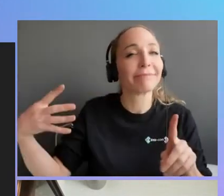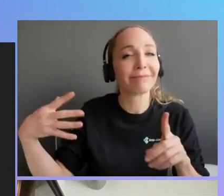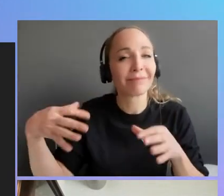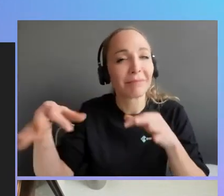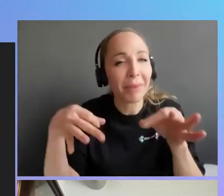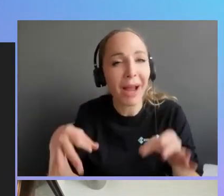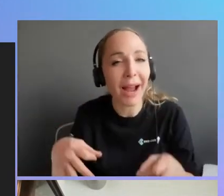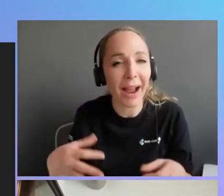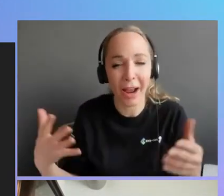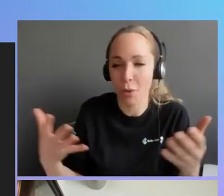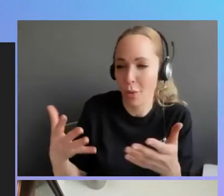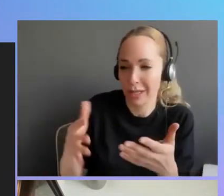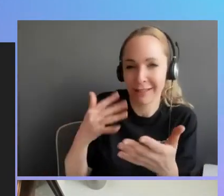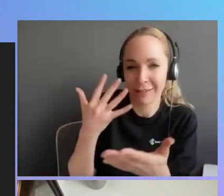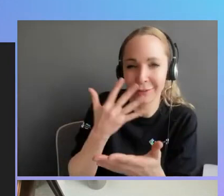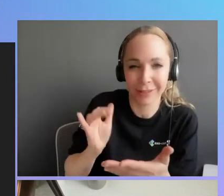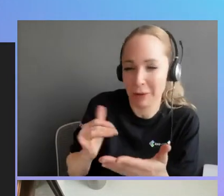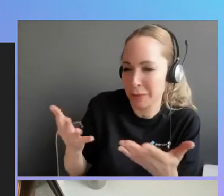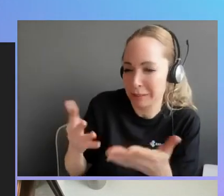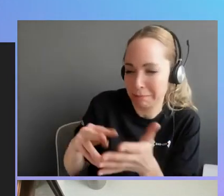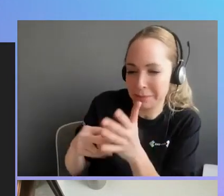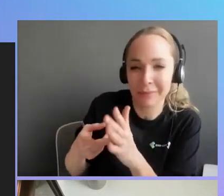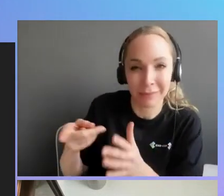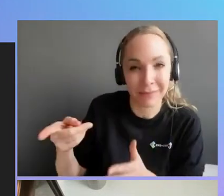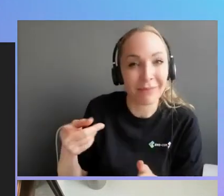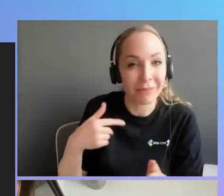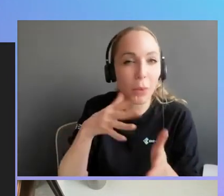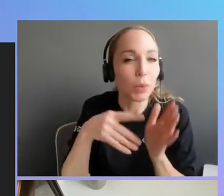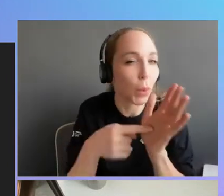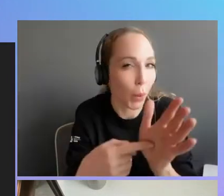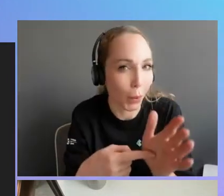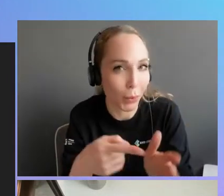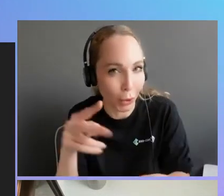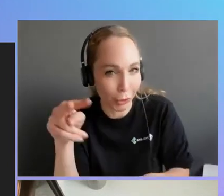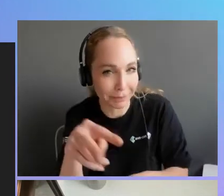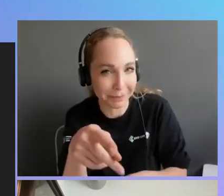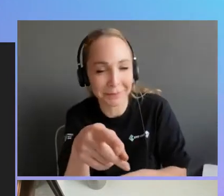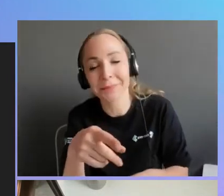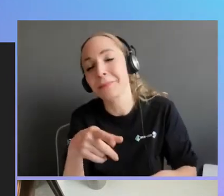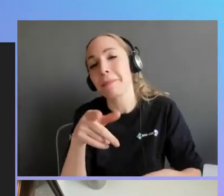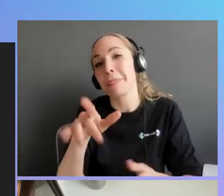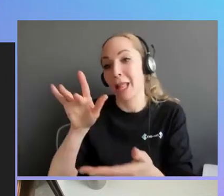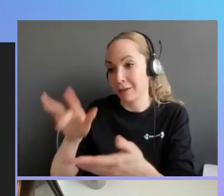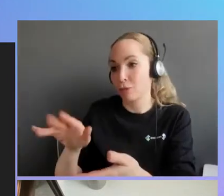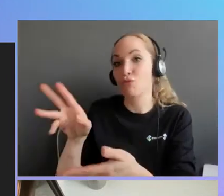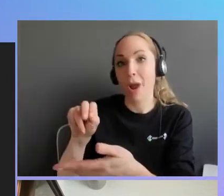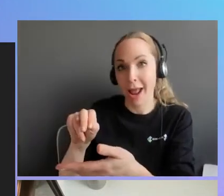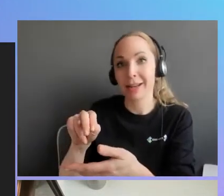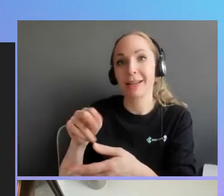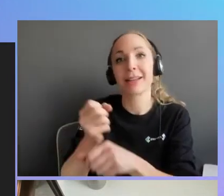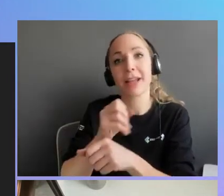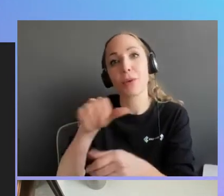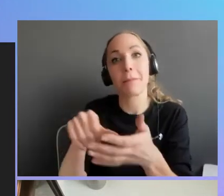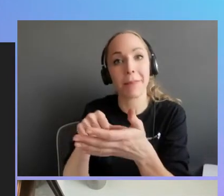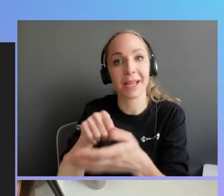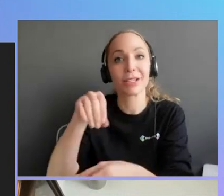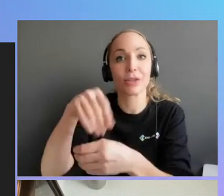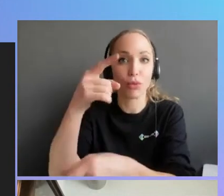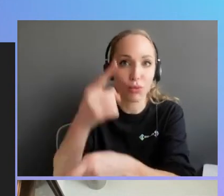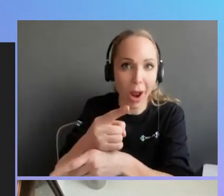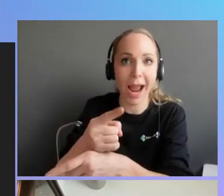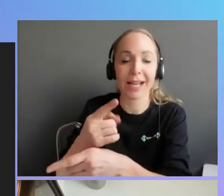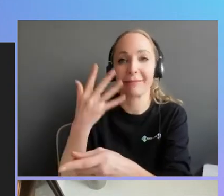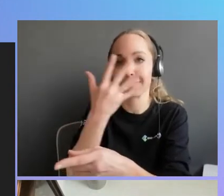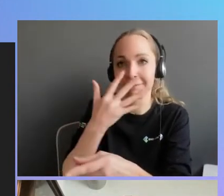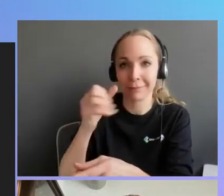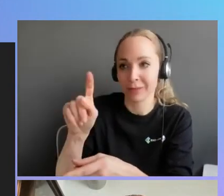So I just hit start new table run, and it says, okay, get your page in the right state, make sure we're all ready to go, and then hit start. So we're going to do that. It says